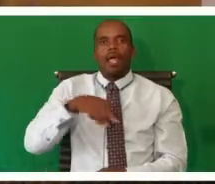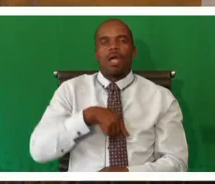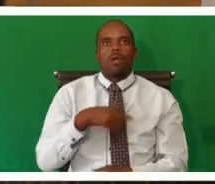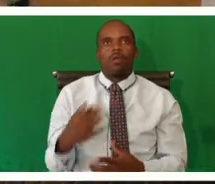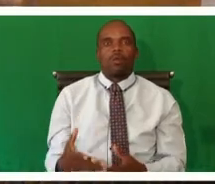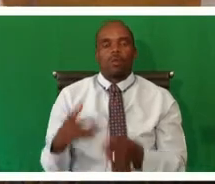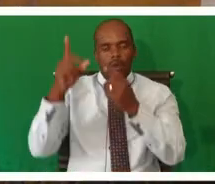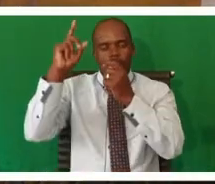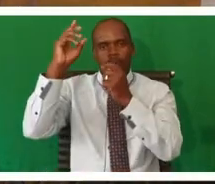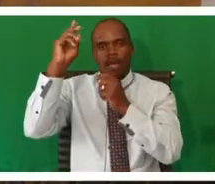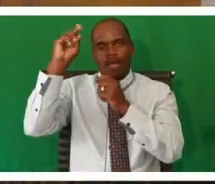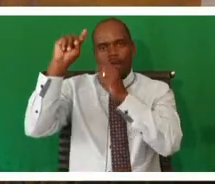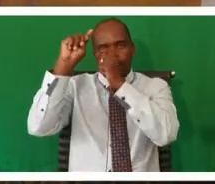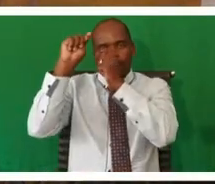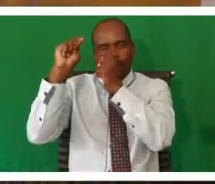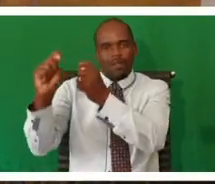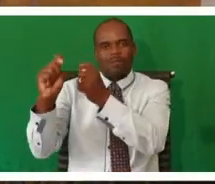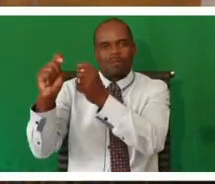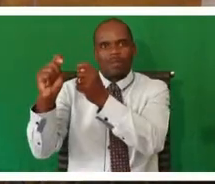Ndombela, who is also